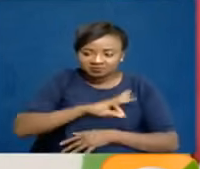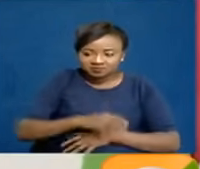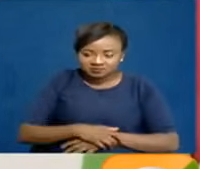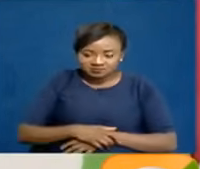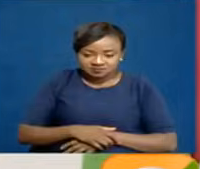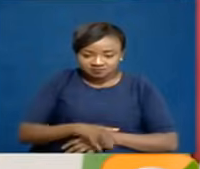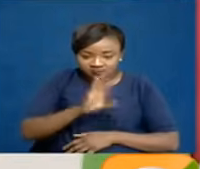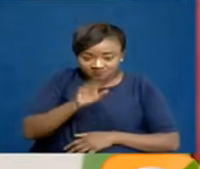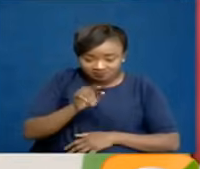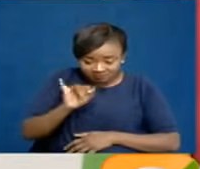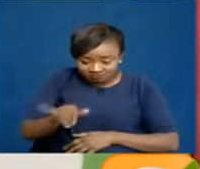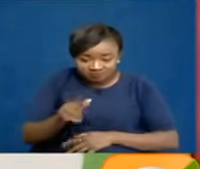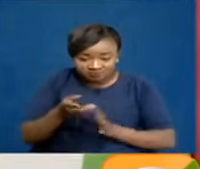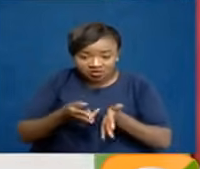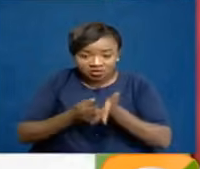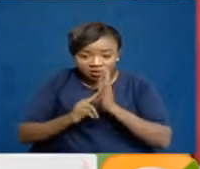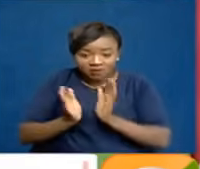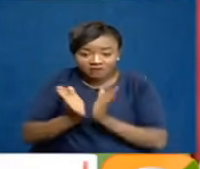state.